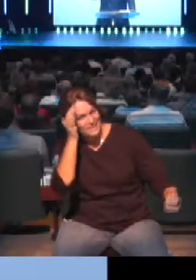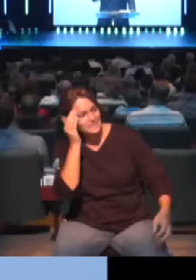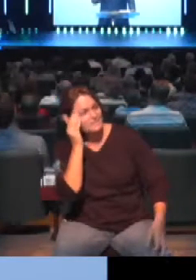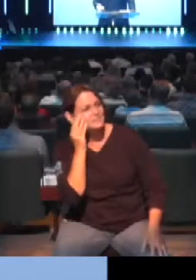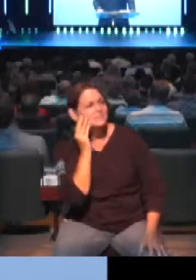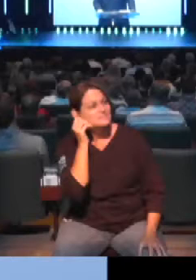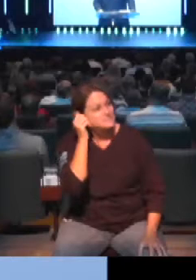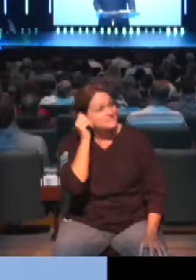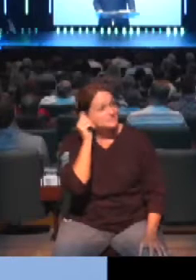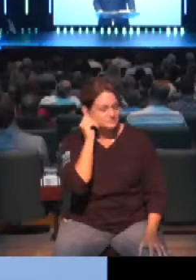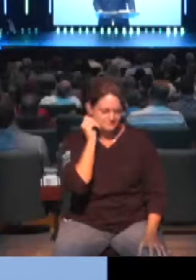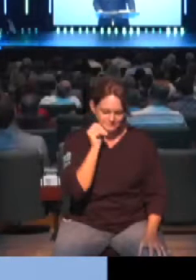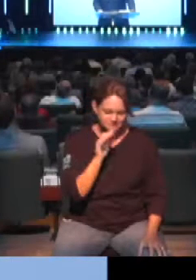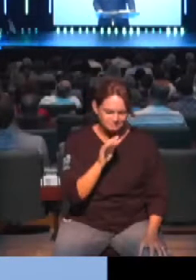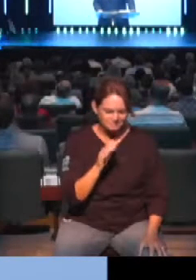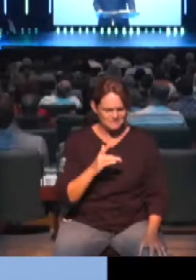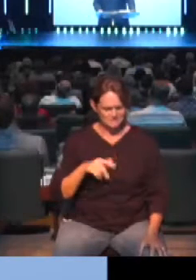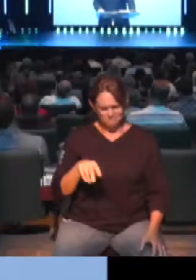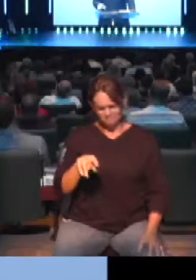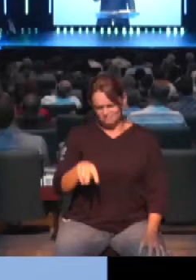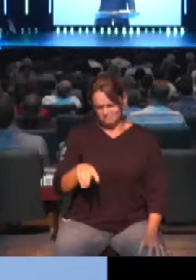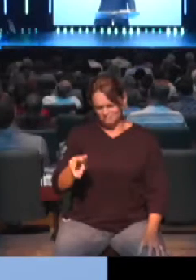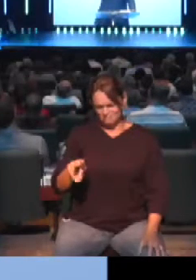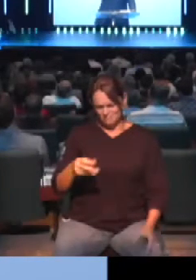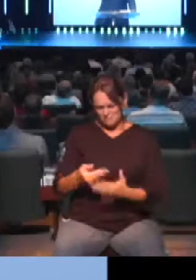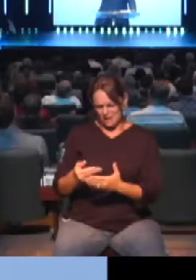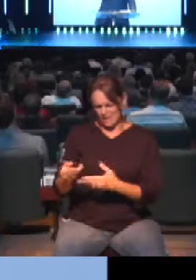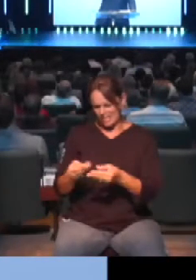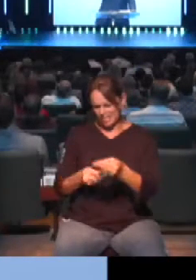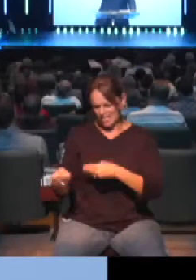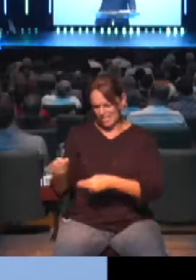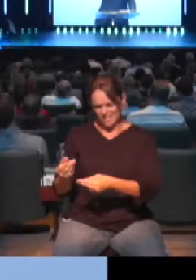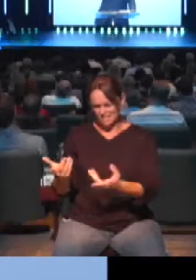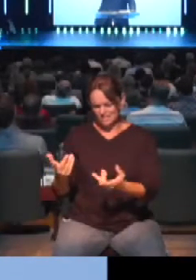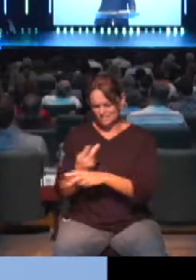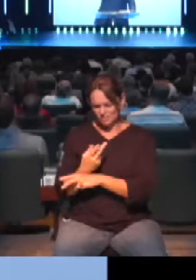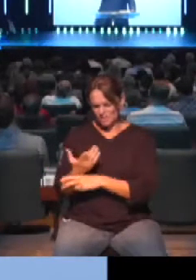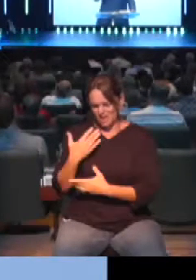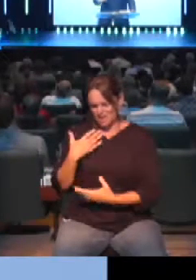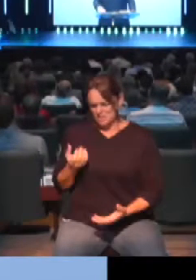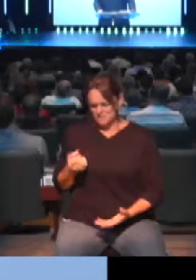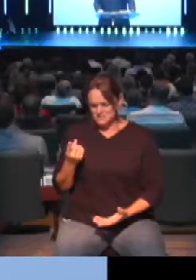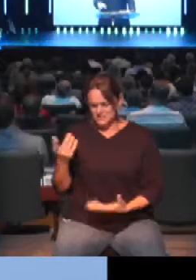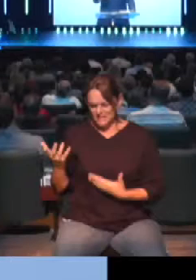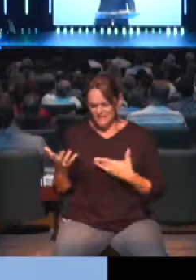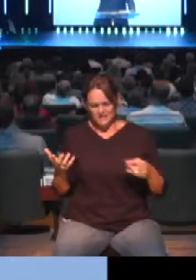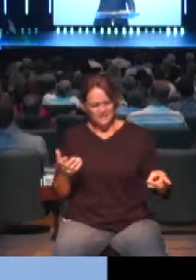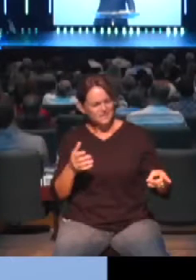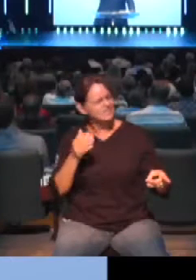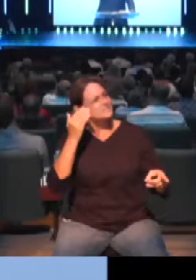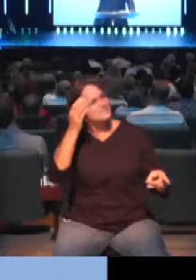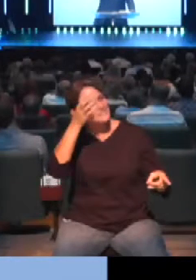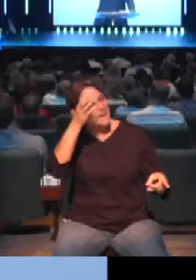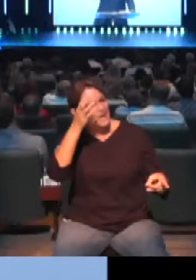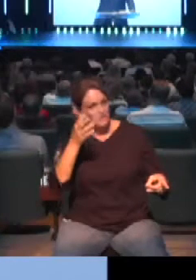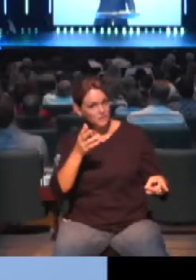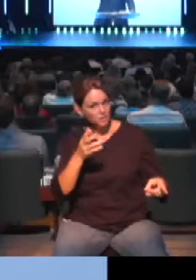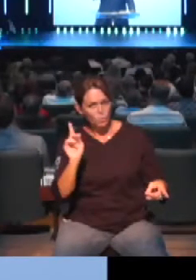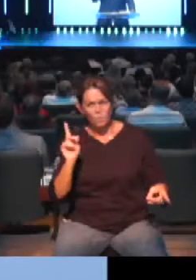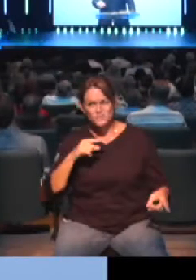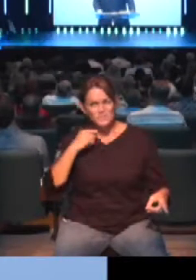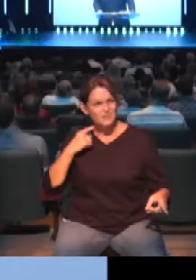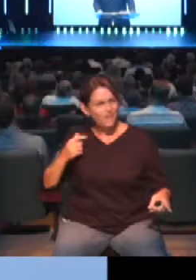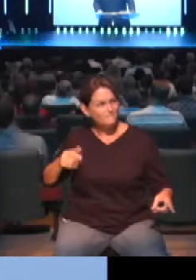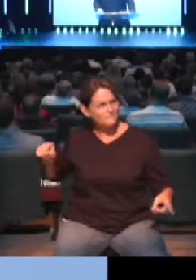Dad, I want to talk to you about something. And you know, Dad, we all have blind spots. And you don't have that knife with you, do you, Dad?